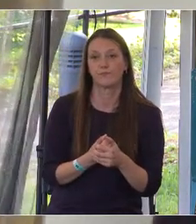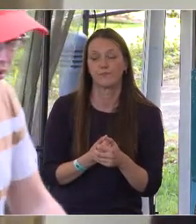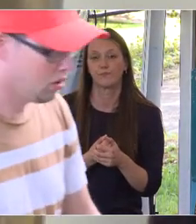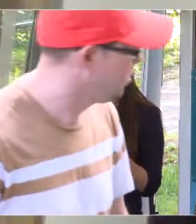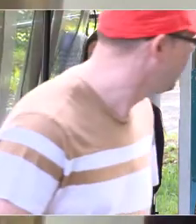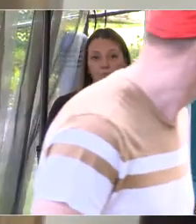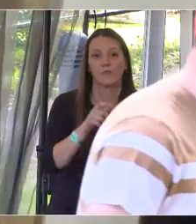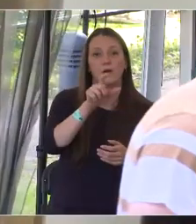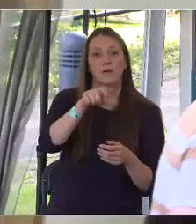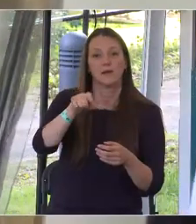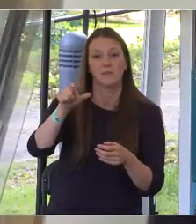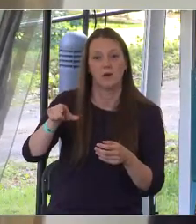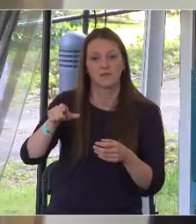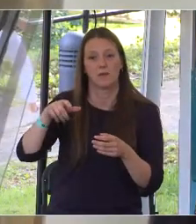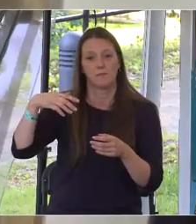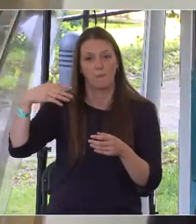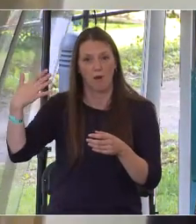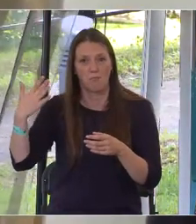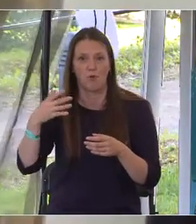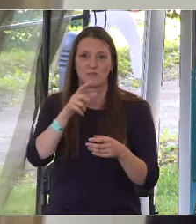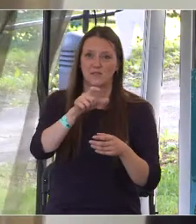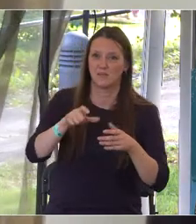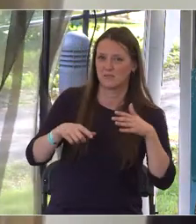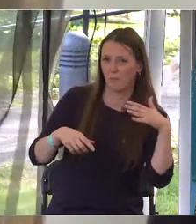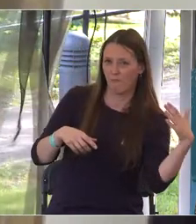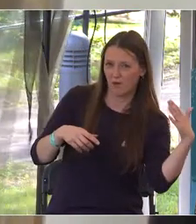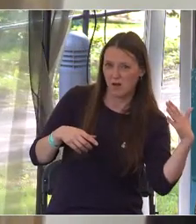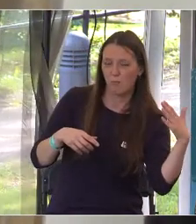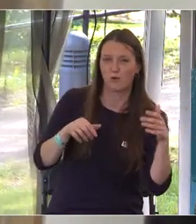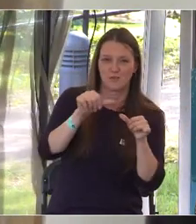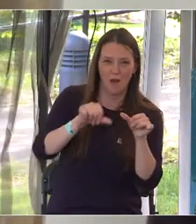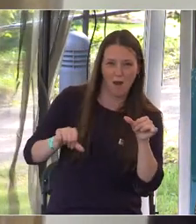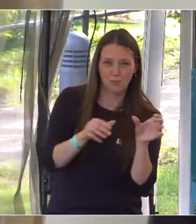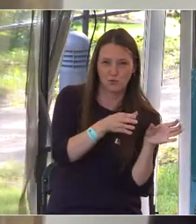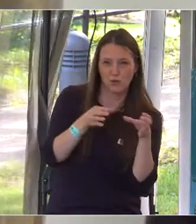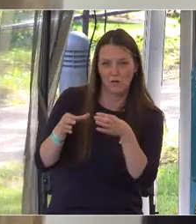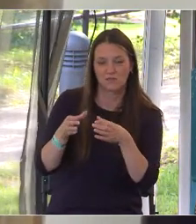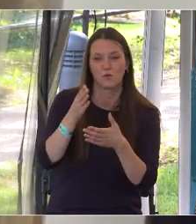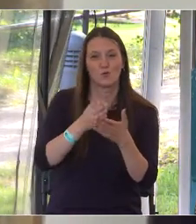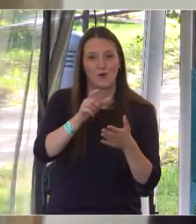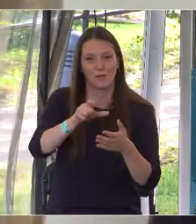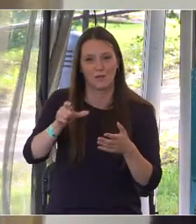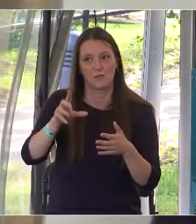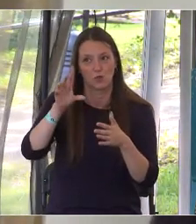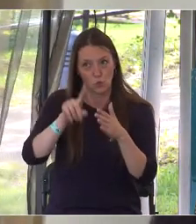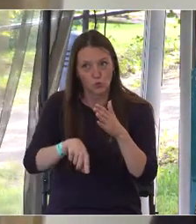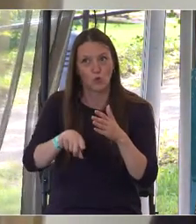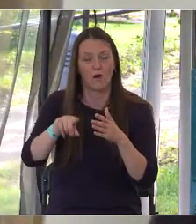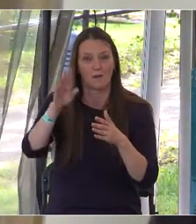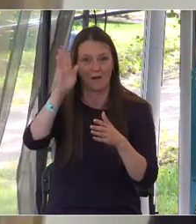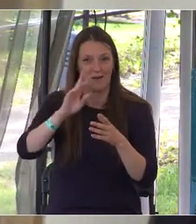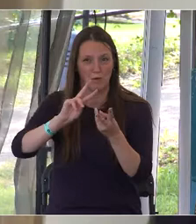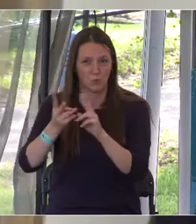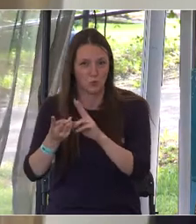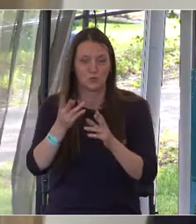The people on the far right, people on the far left, people that believe in climate change, people that don't believe in climate change,